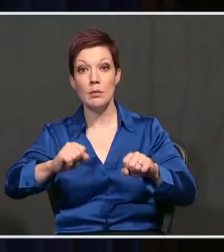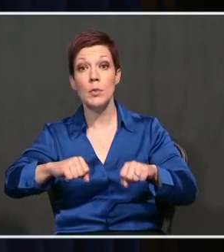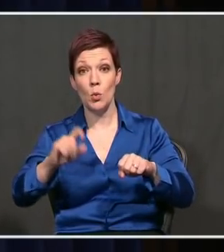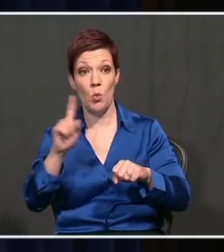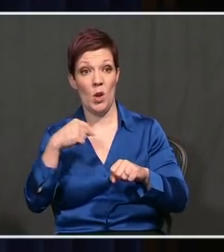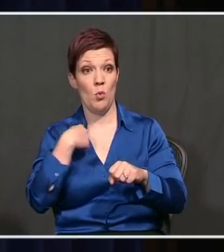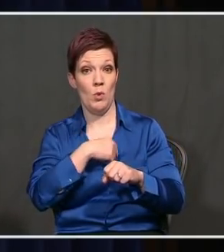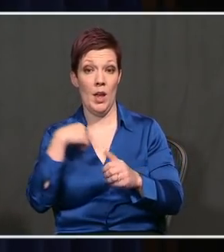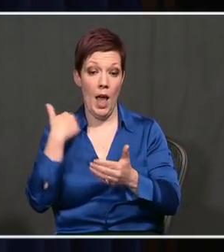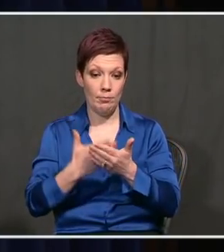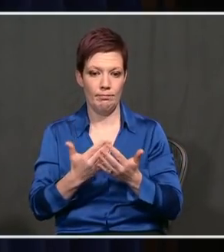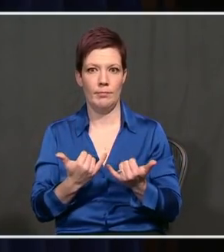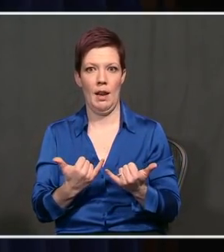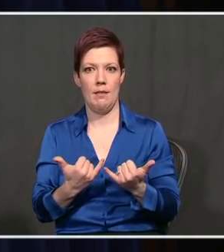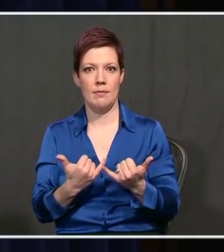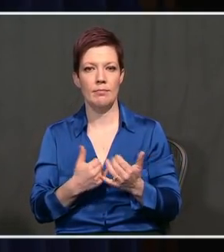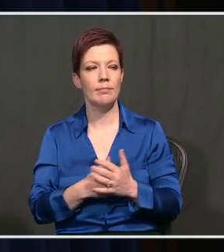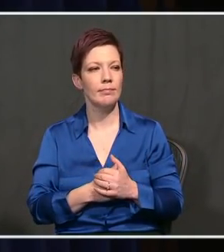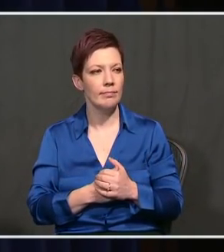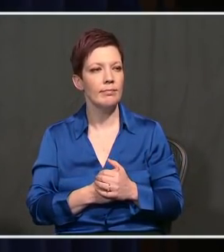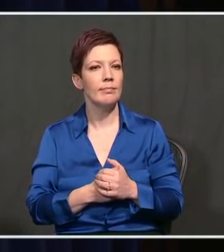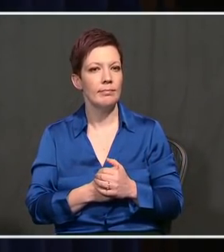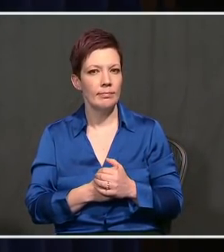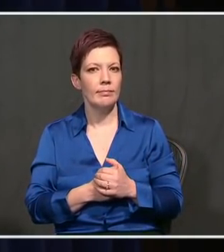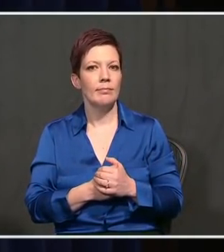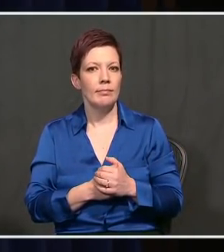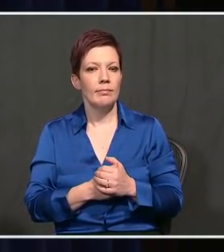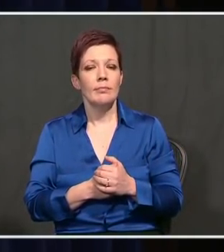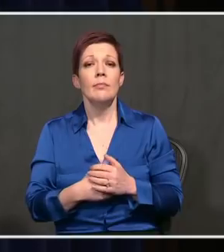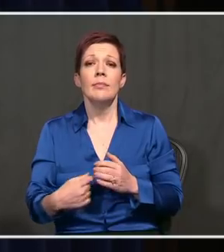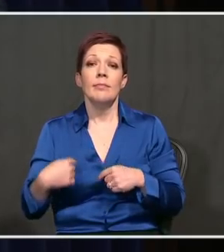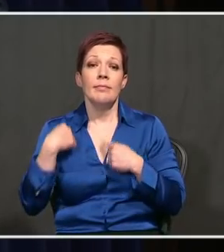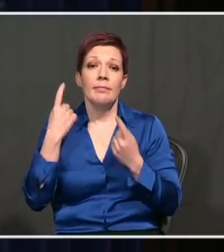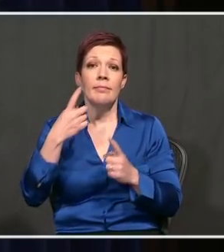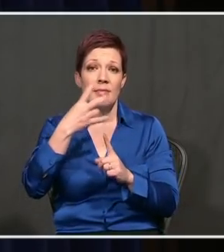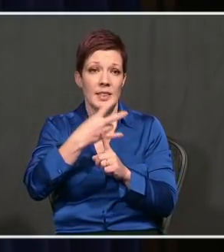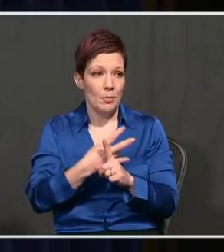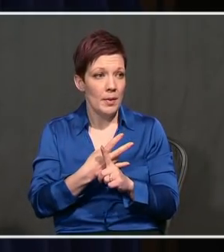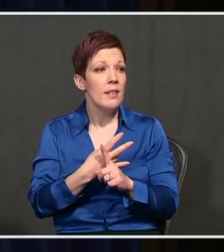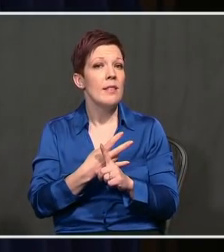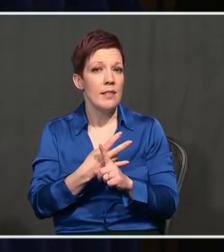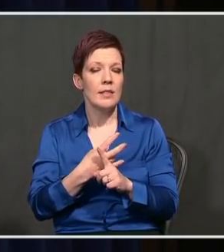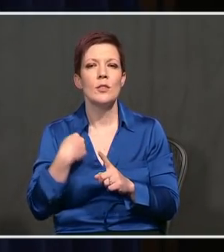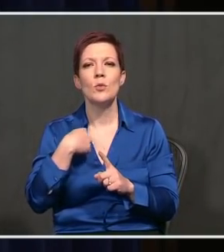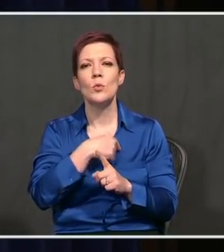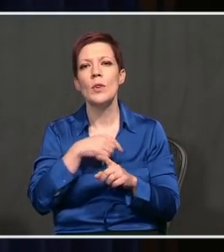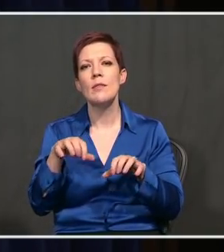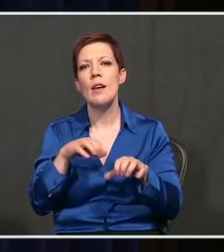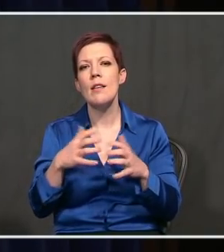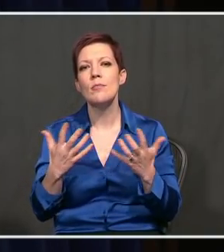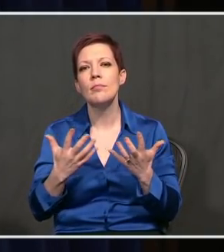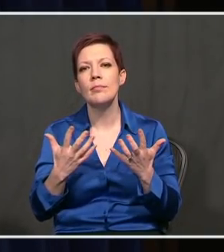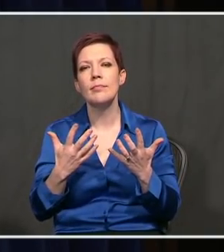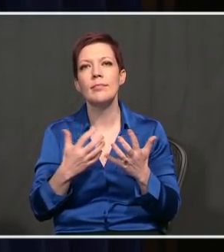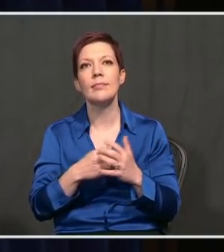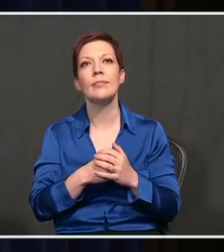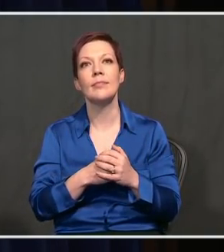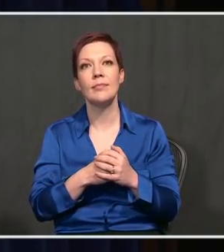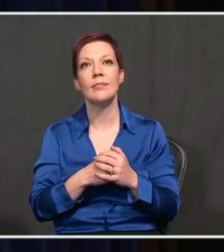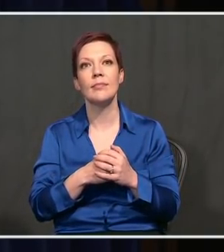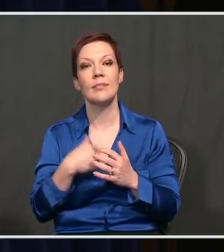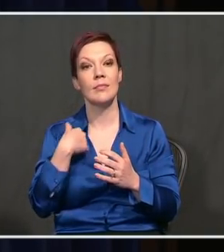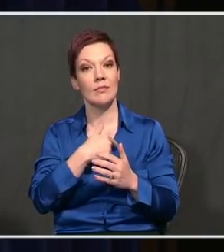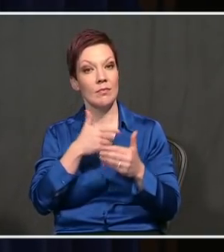today. So over the past 7 months, what we have done is to say, let's